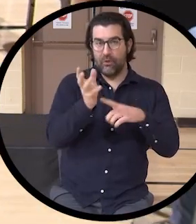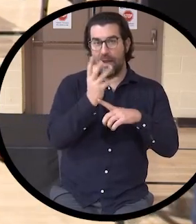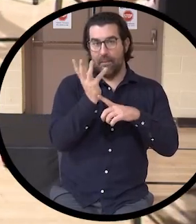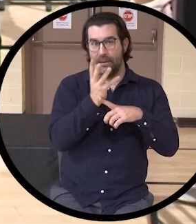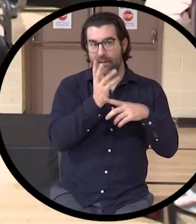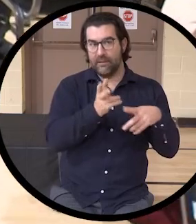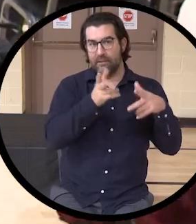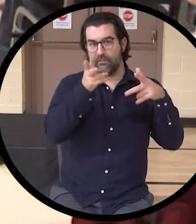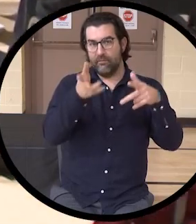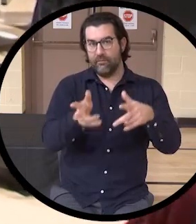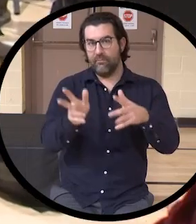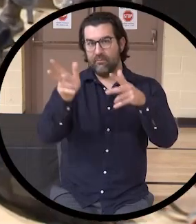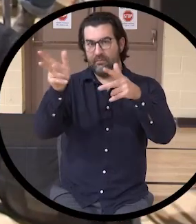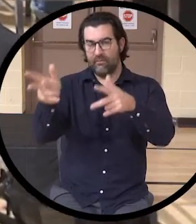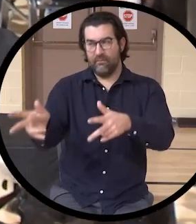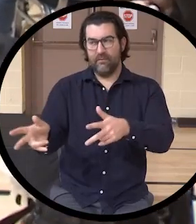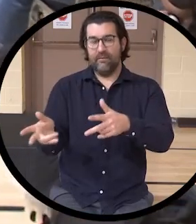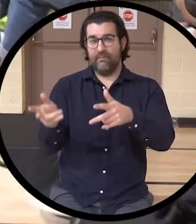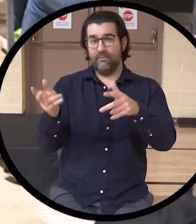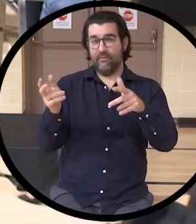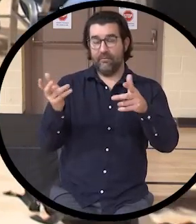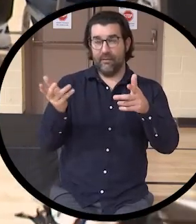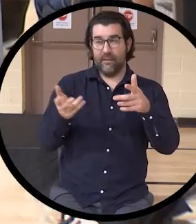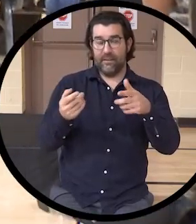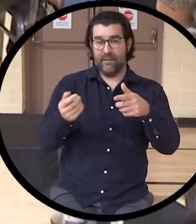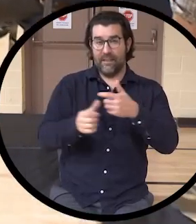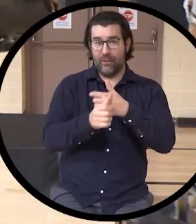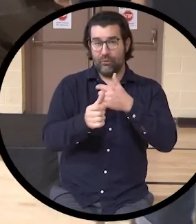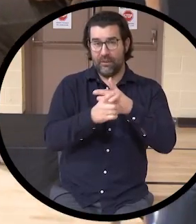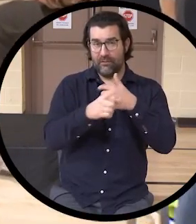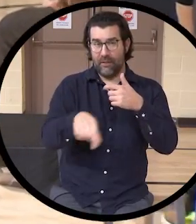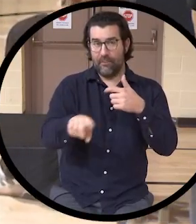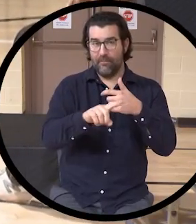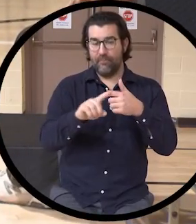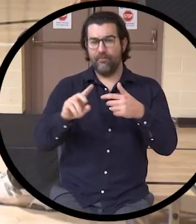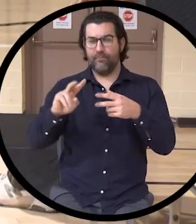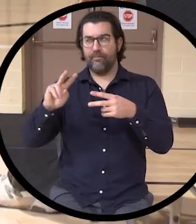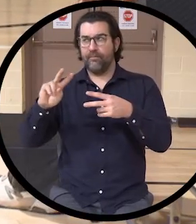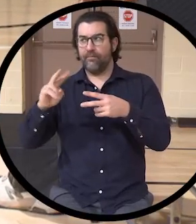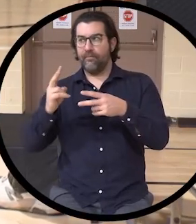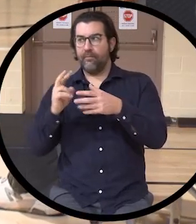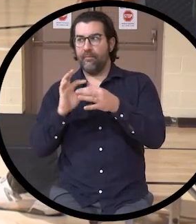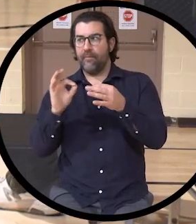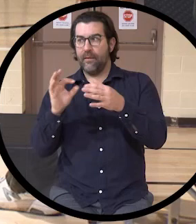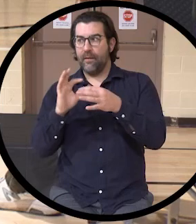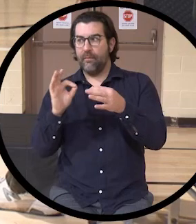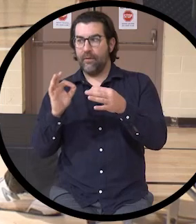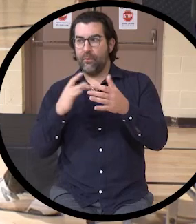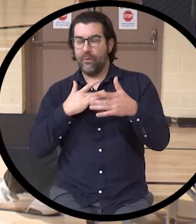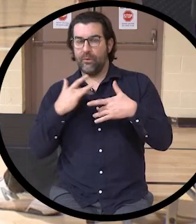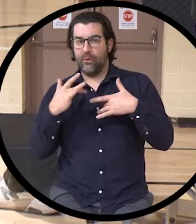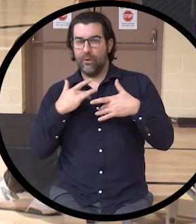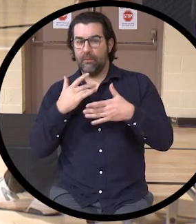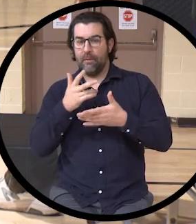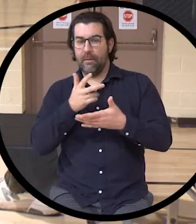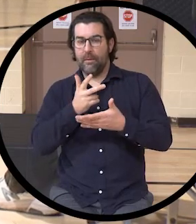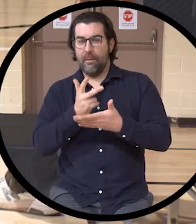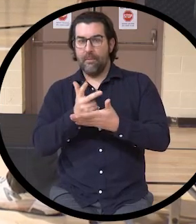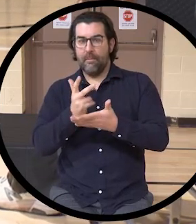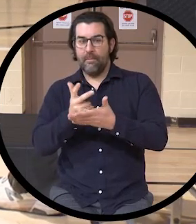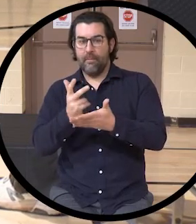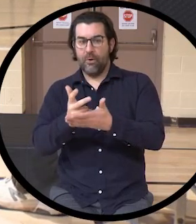vehicles. I think Katie will probably be able to talk about that. And then the second one was a concern about parking